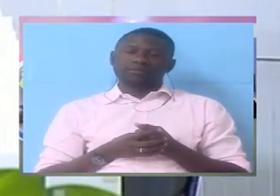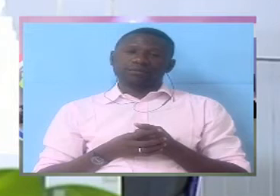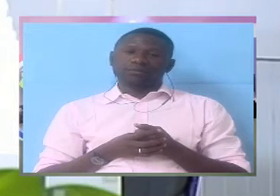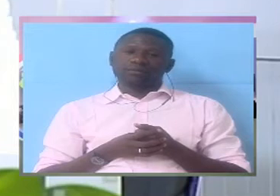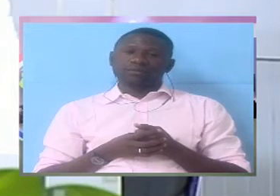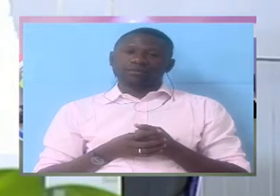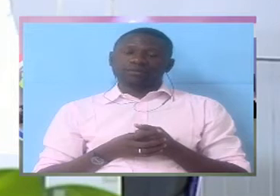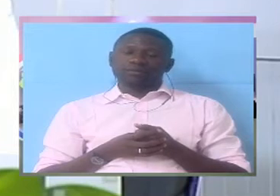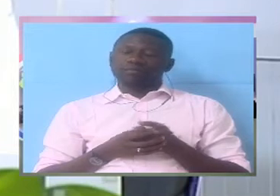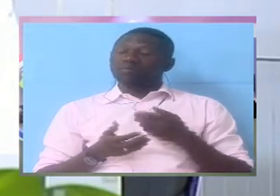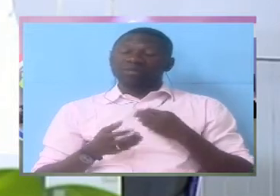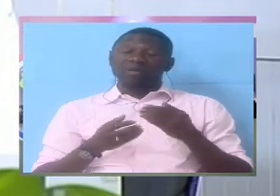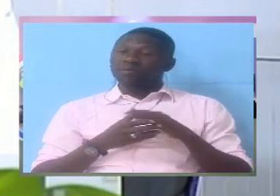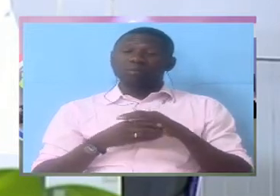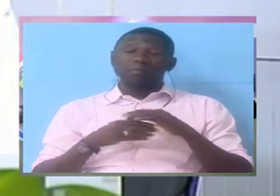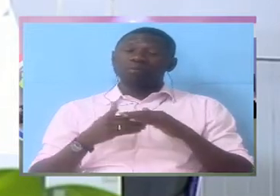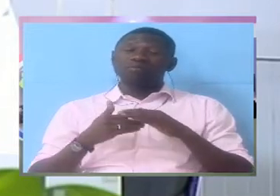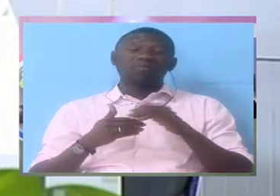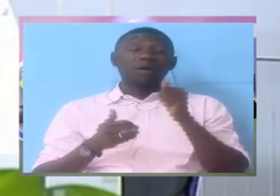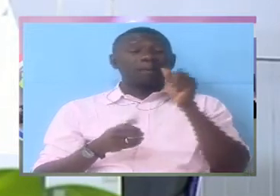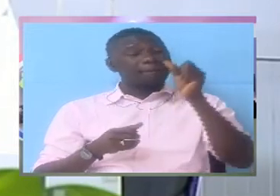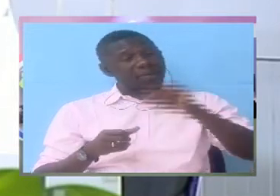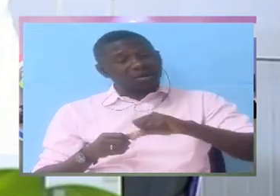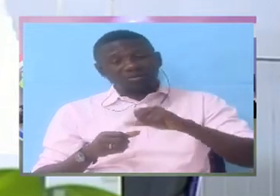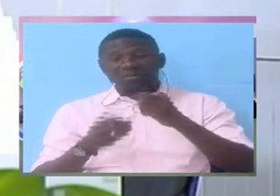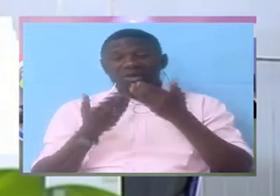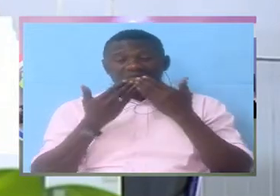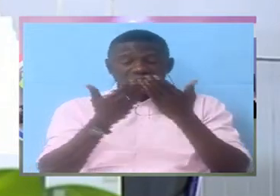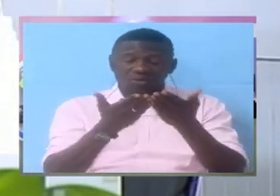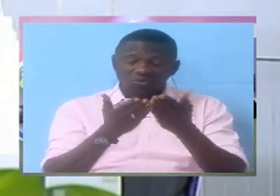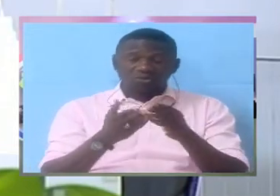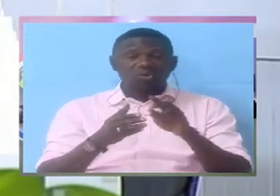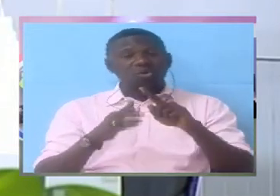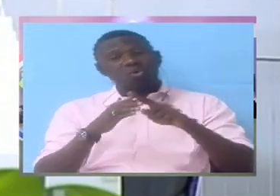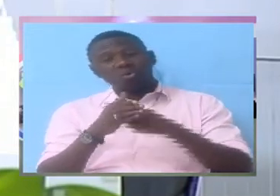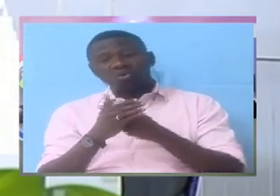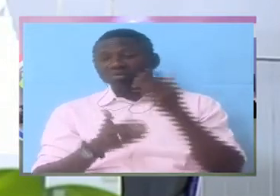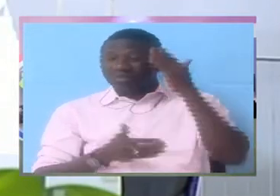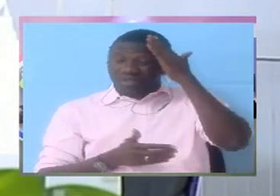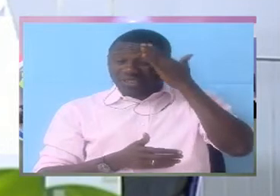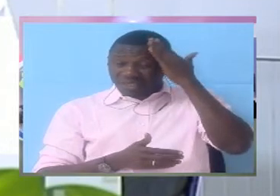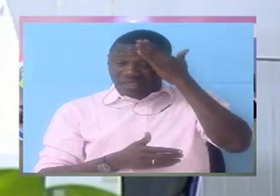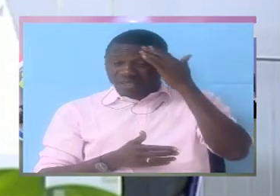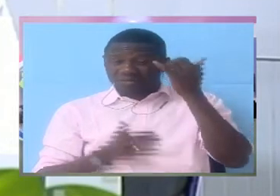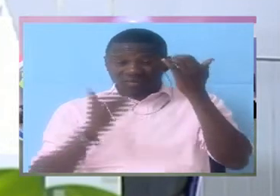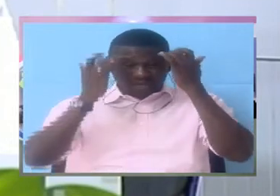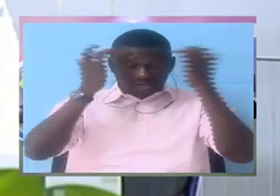being subversive, being a criminal intelligence,